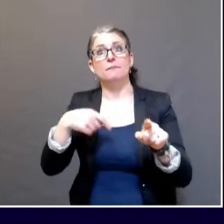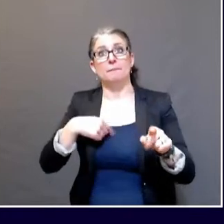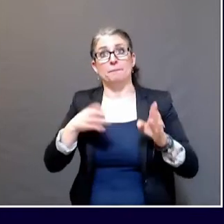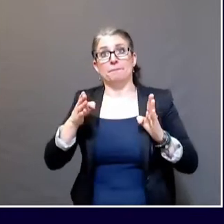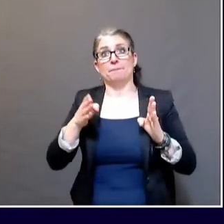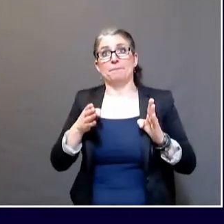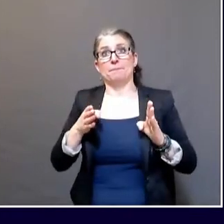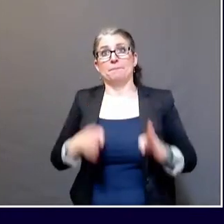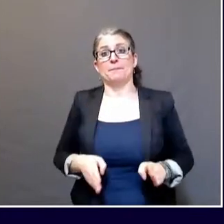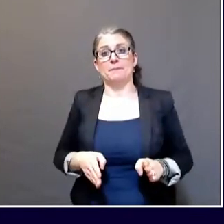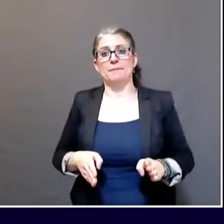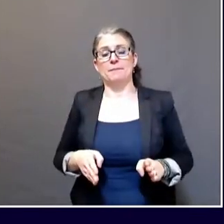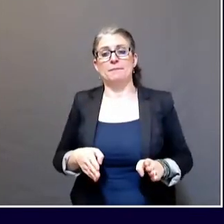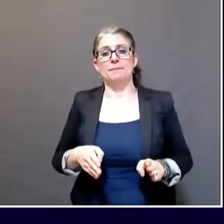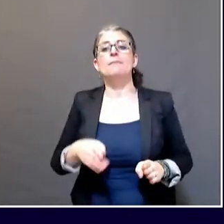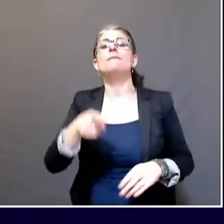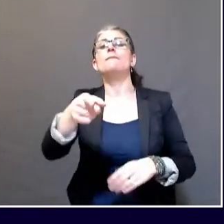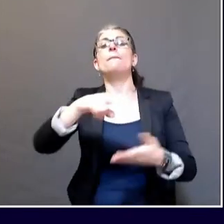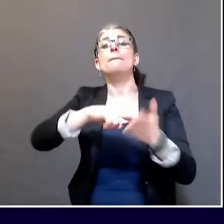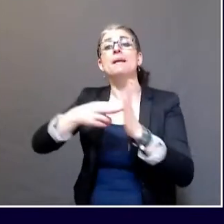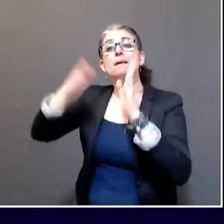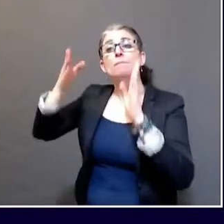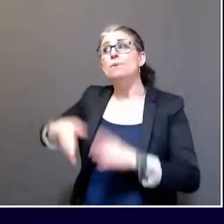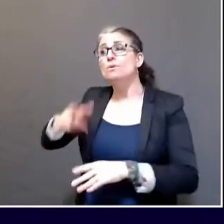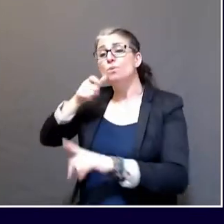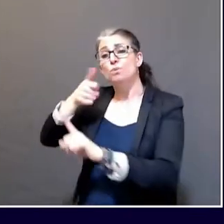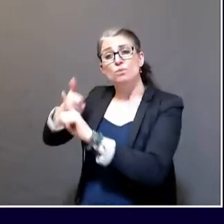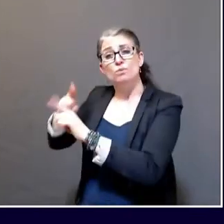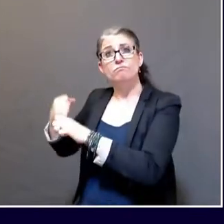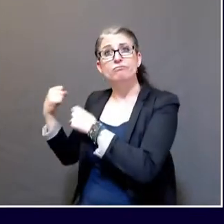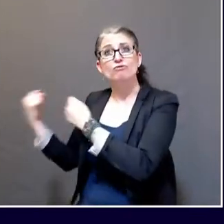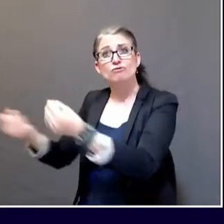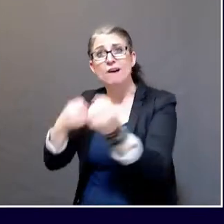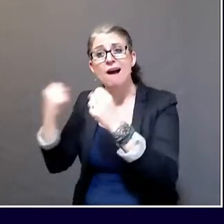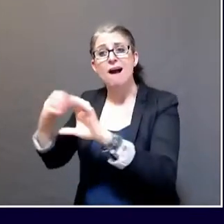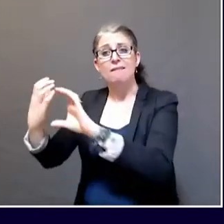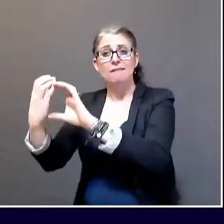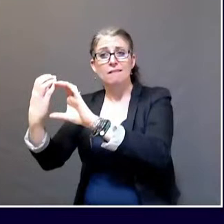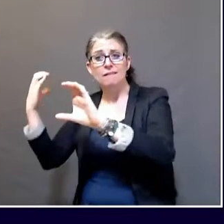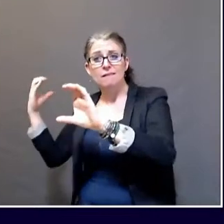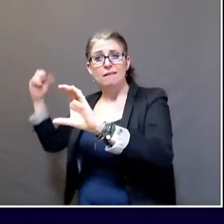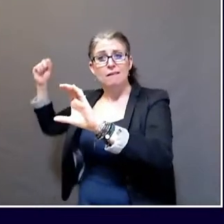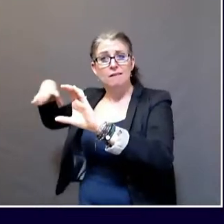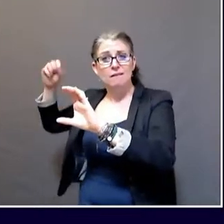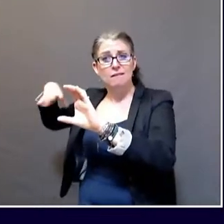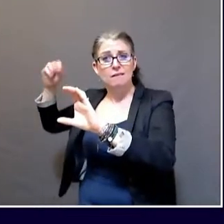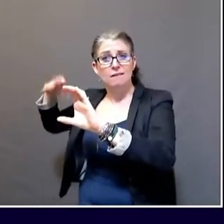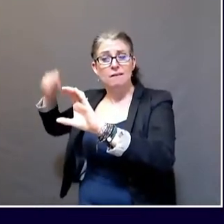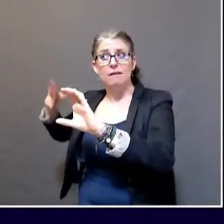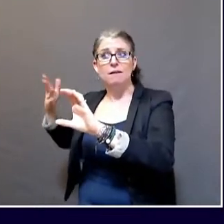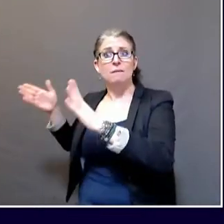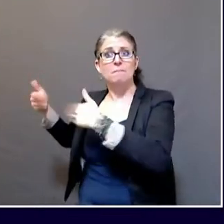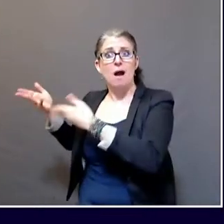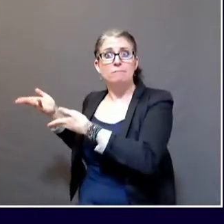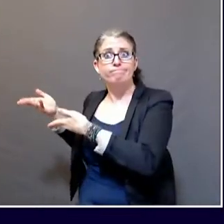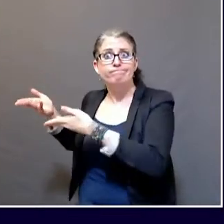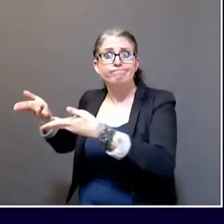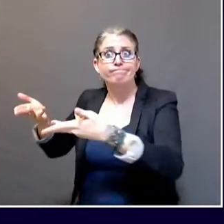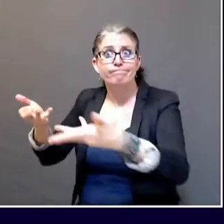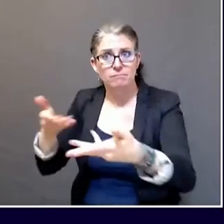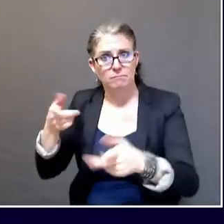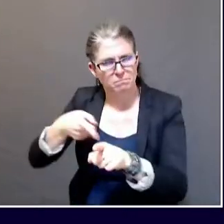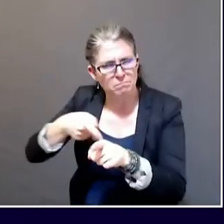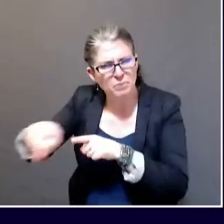what went wrong or how this started to be from the very basics at the manufacturing facility, and then thinking about